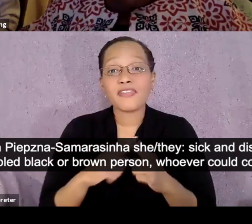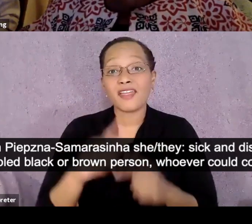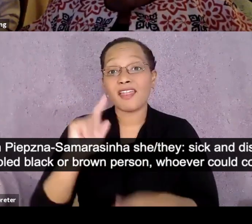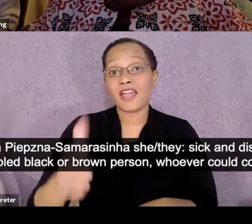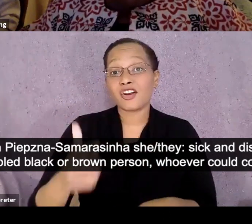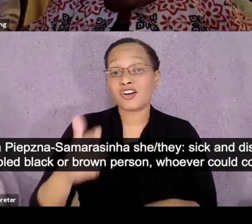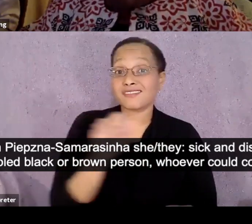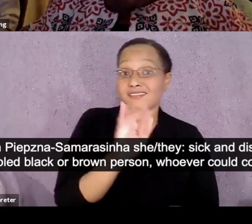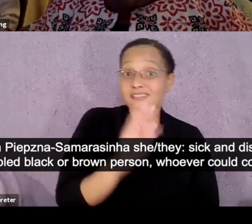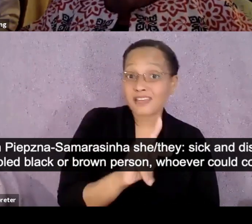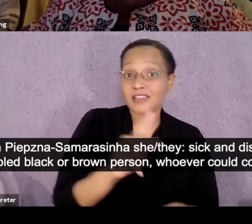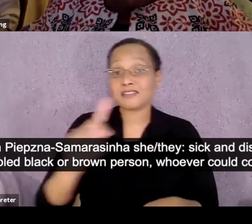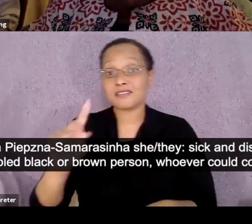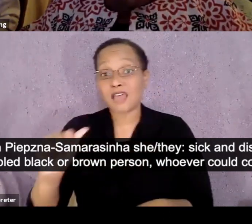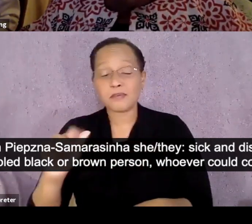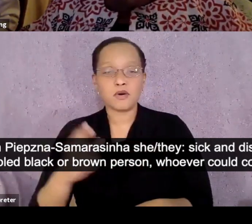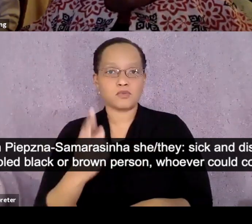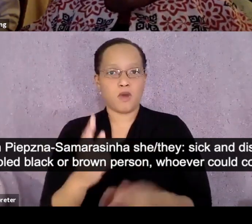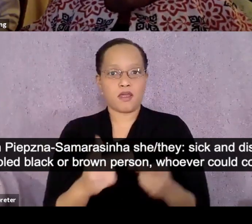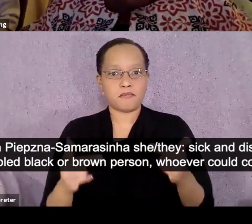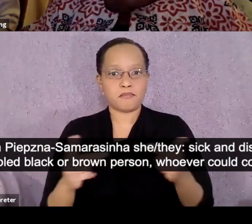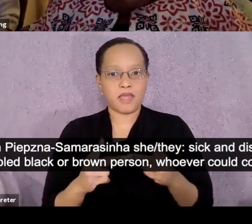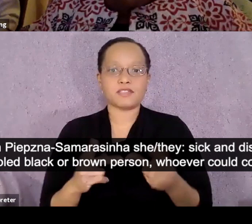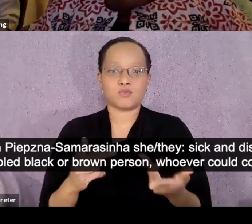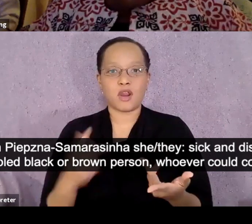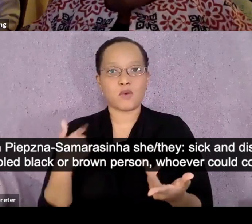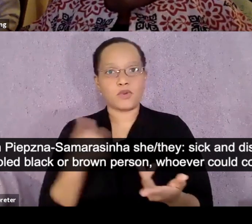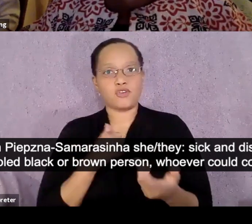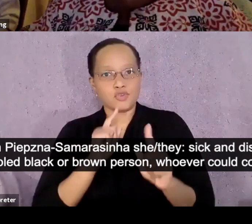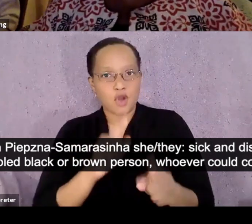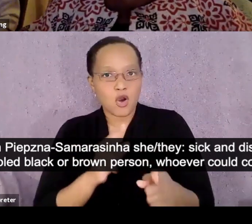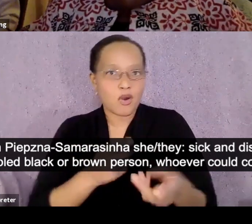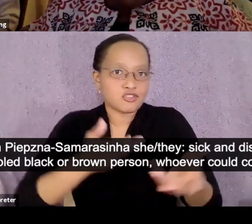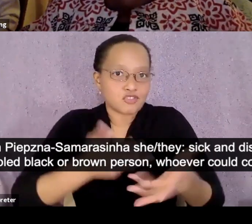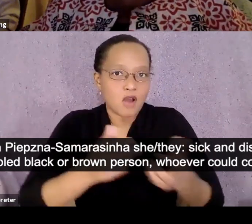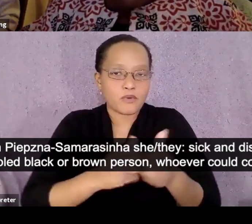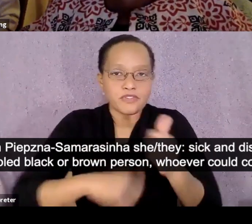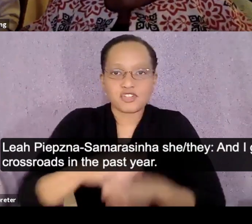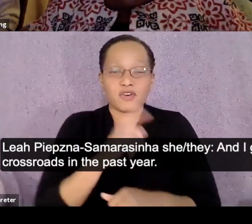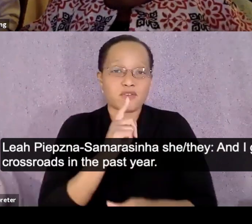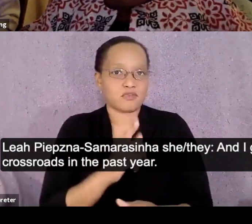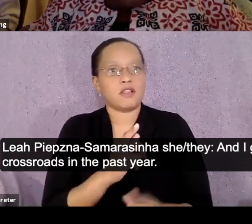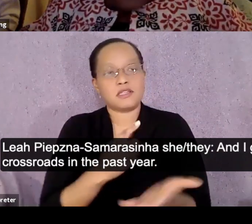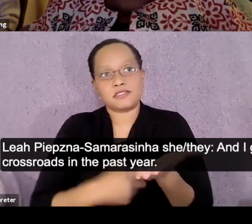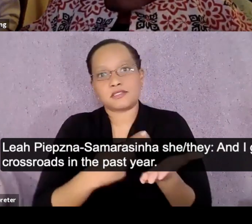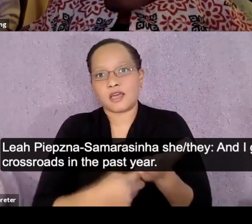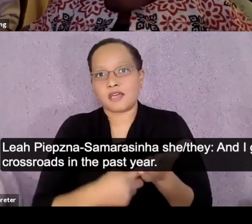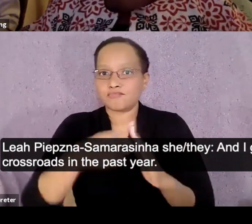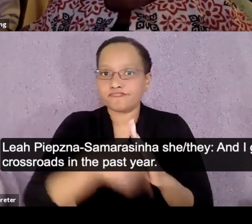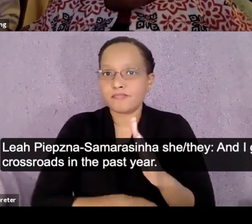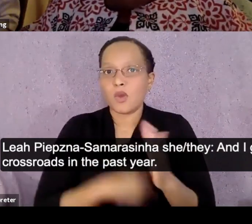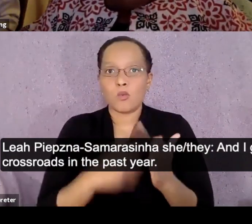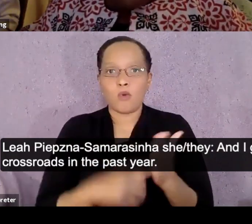us who were the one little radical disabled Black or brown person, wherever, could come together and talk and be really horizontal. And I guess bringing